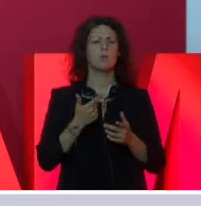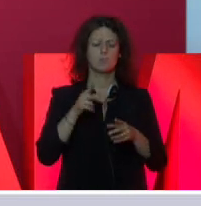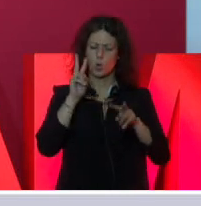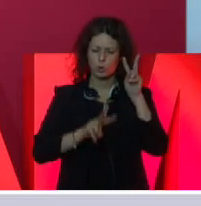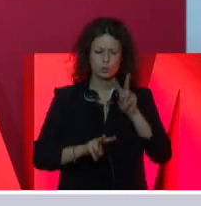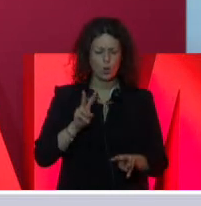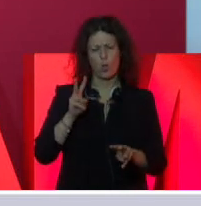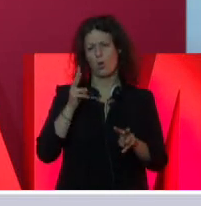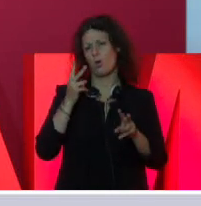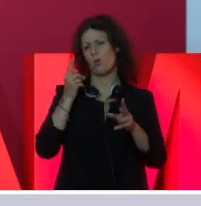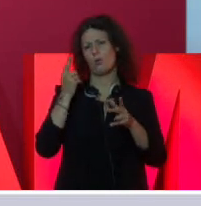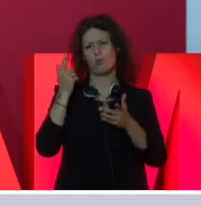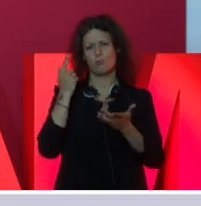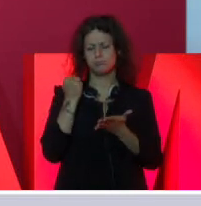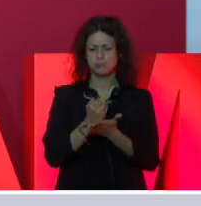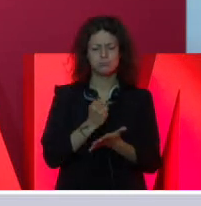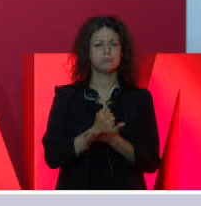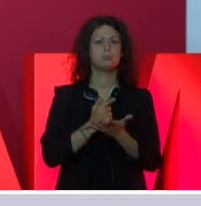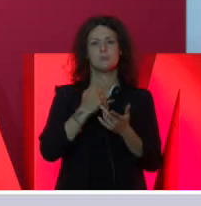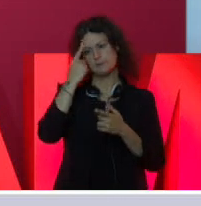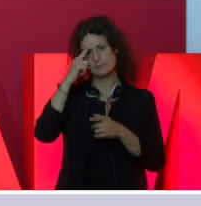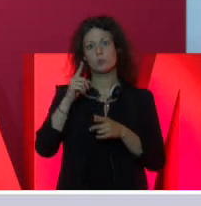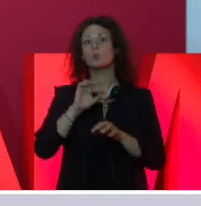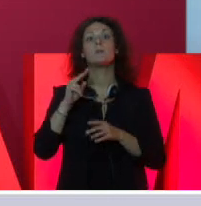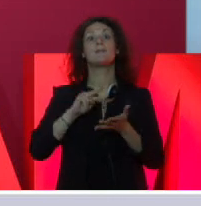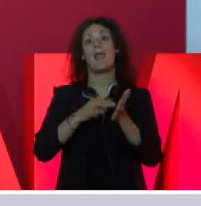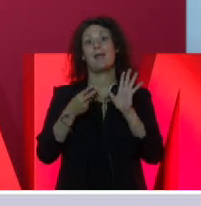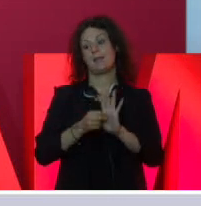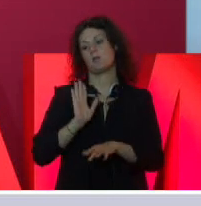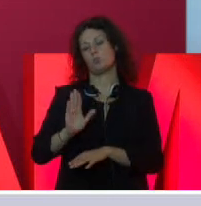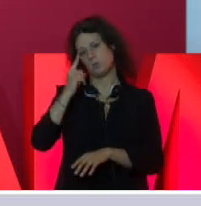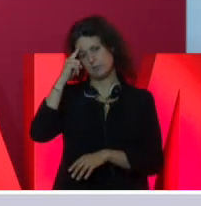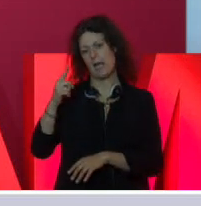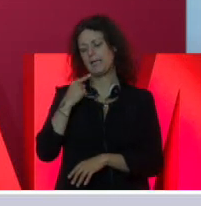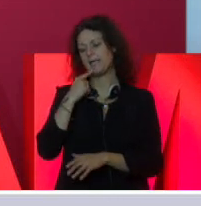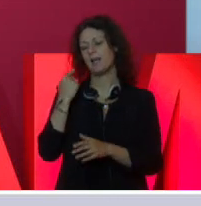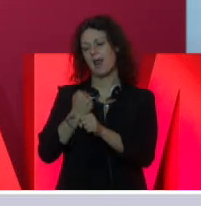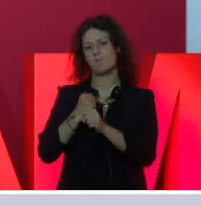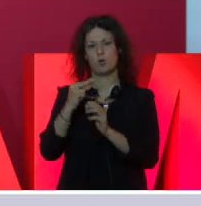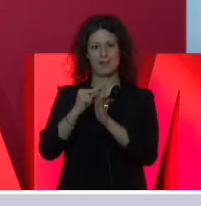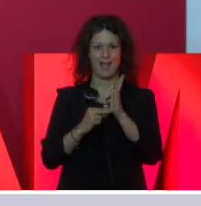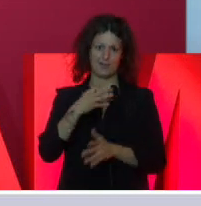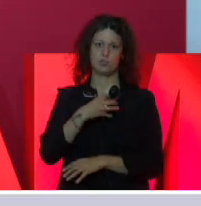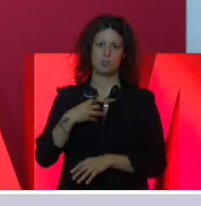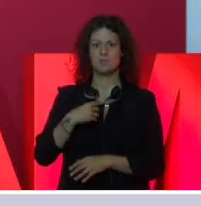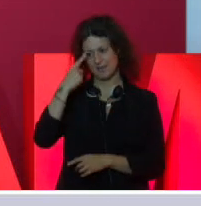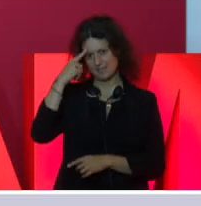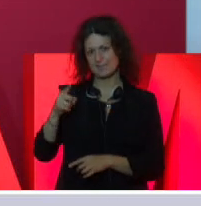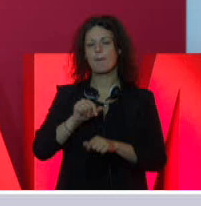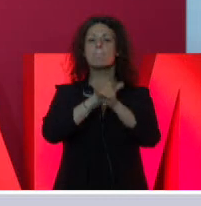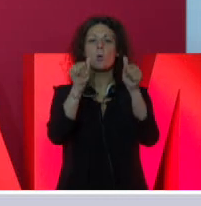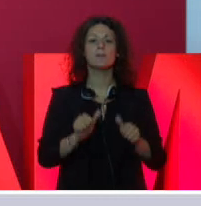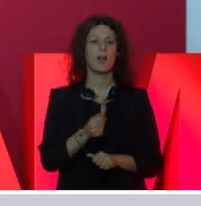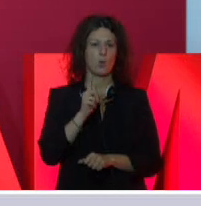98.5%. They use all of the techniques that data scientists apply to be sure that the model you use is a high-quality